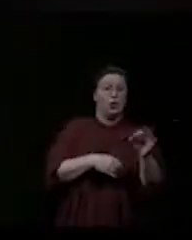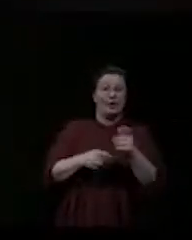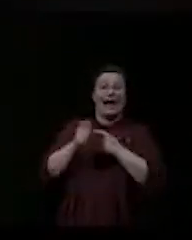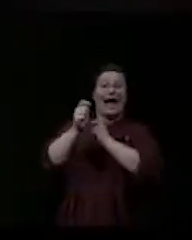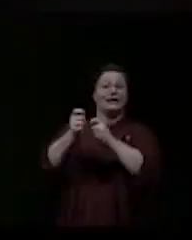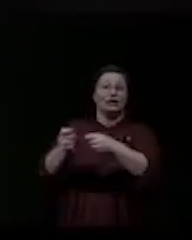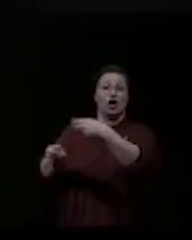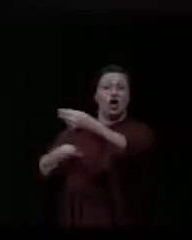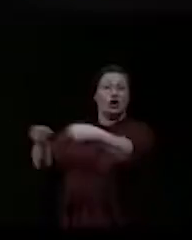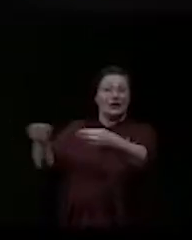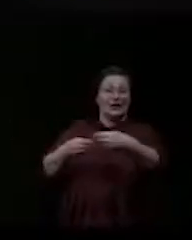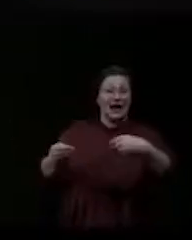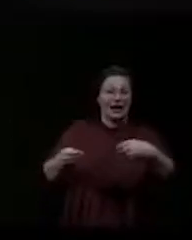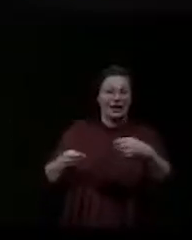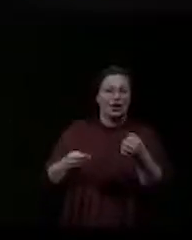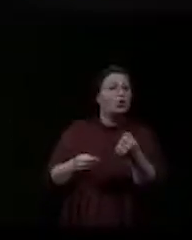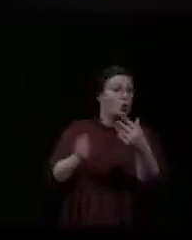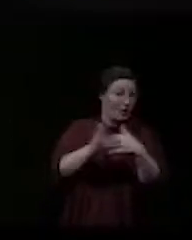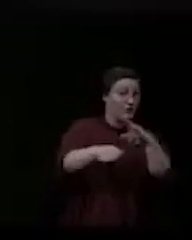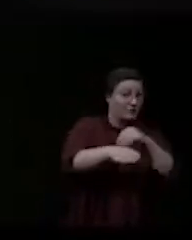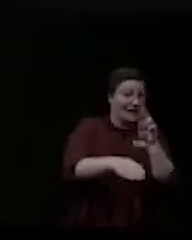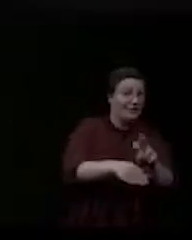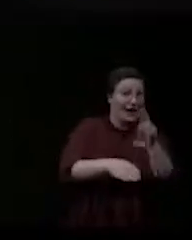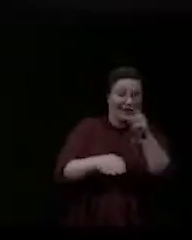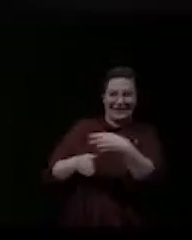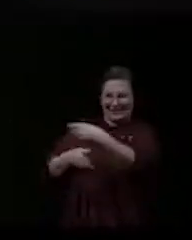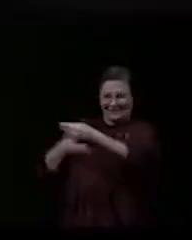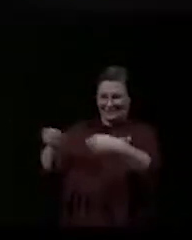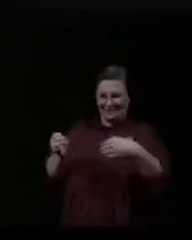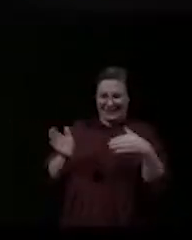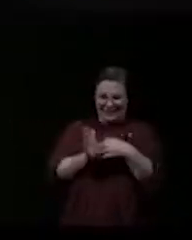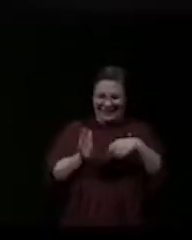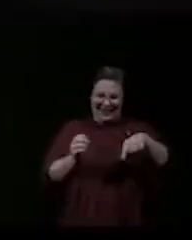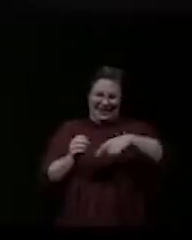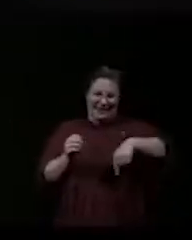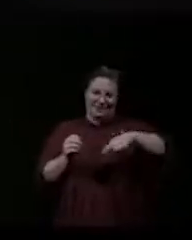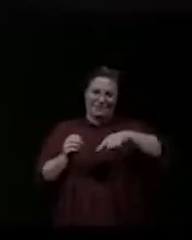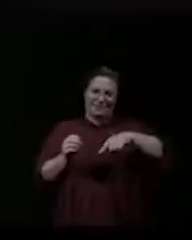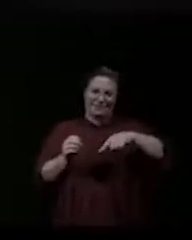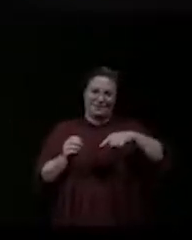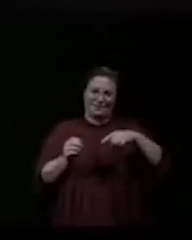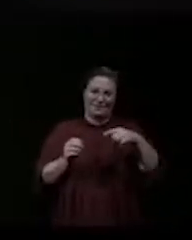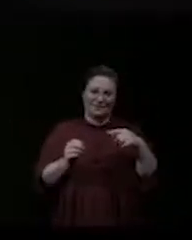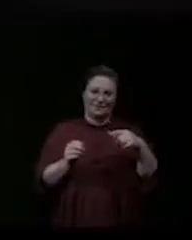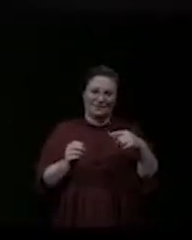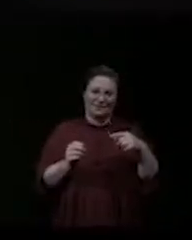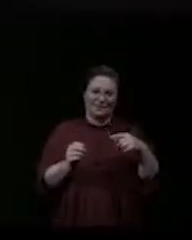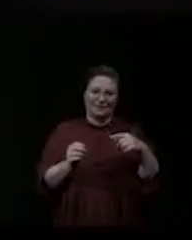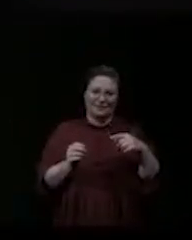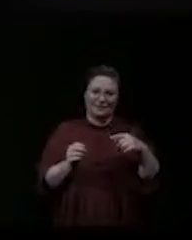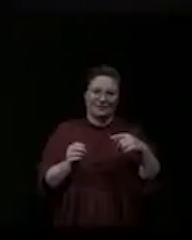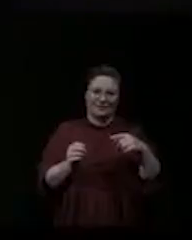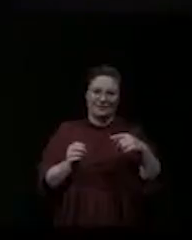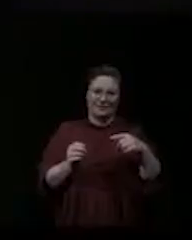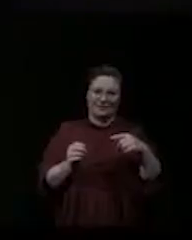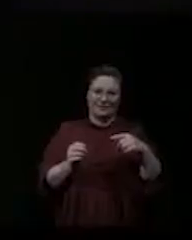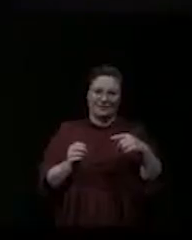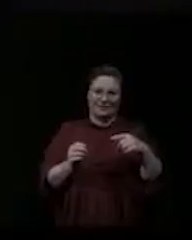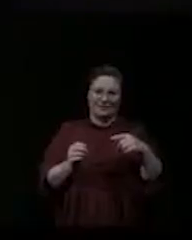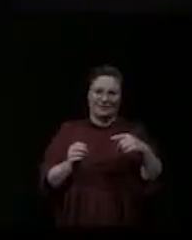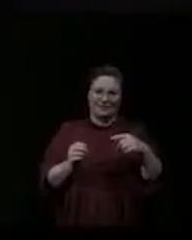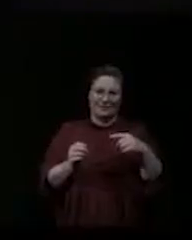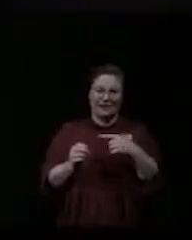submissions, including some from Sweden, to that when we did the call for proposal